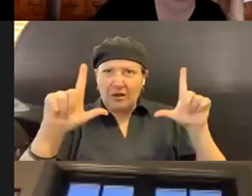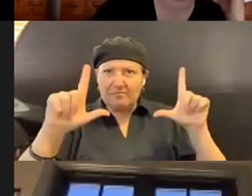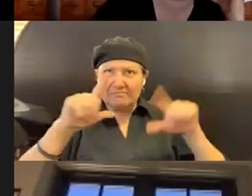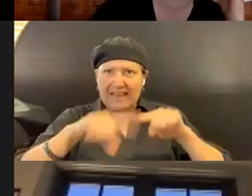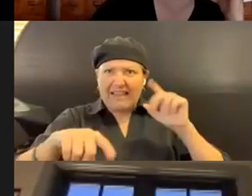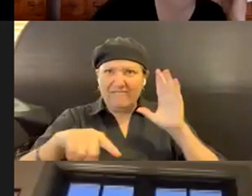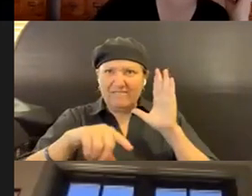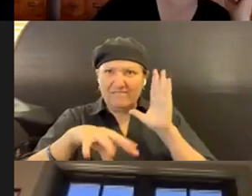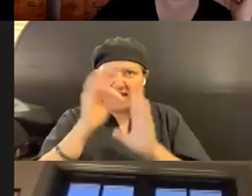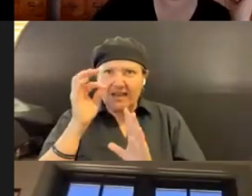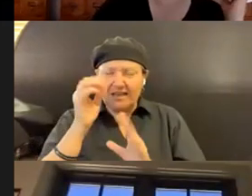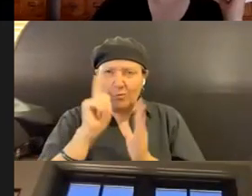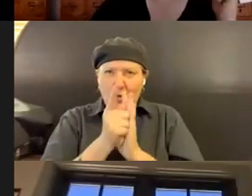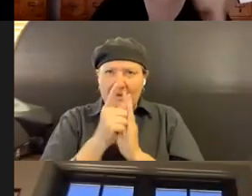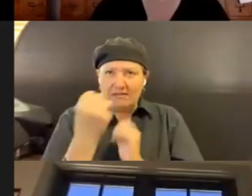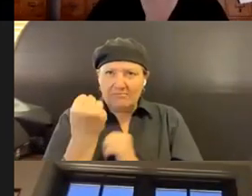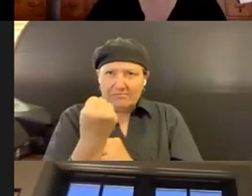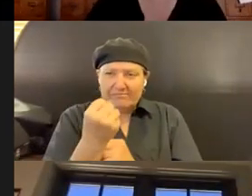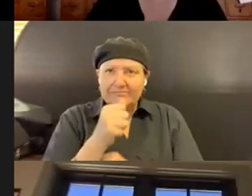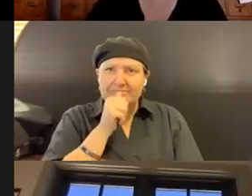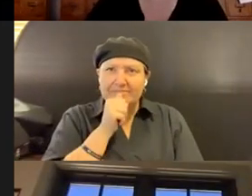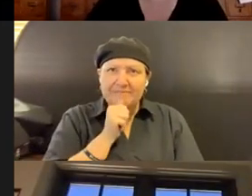Give me 1 minute.